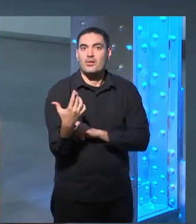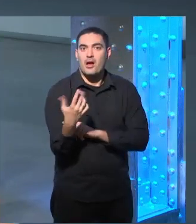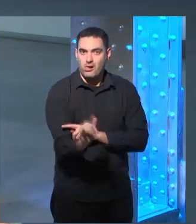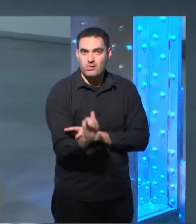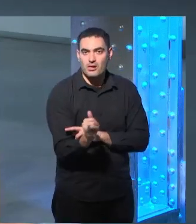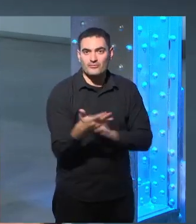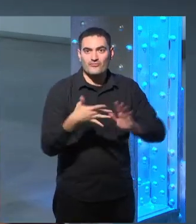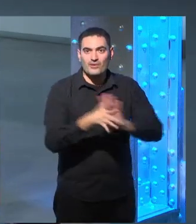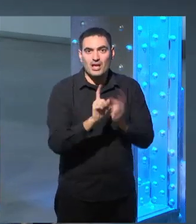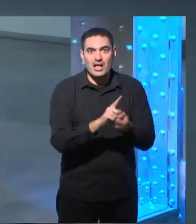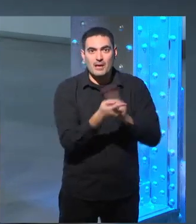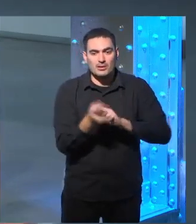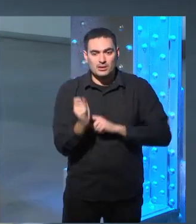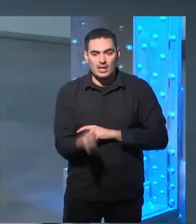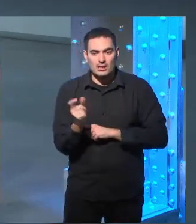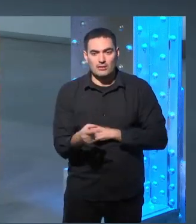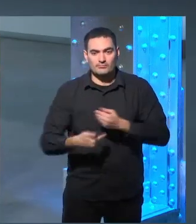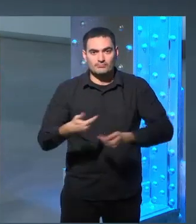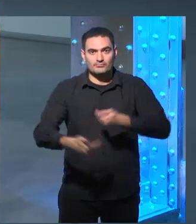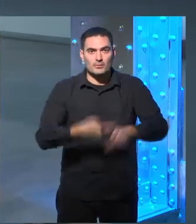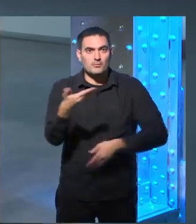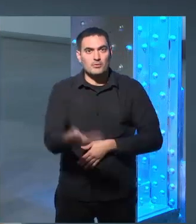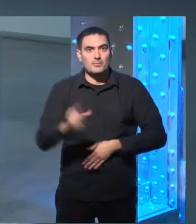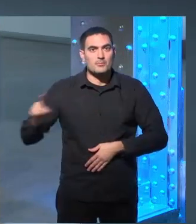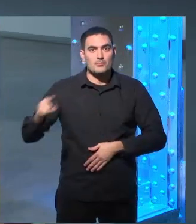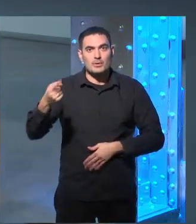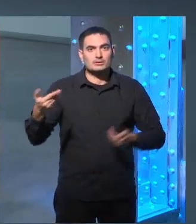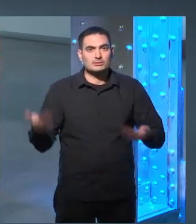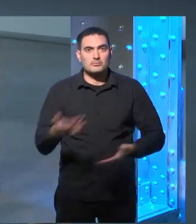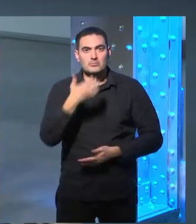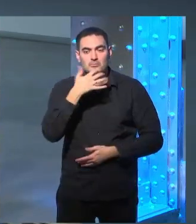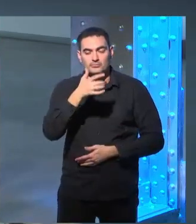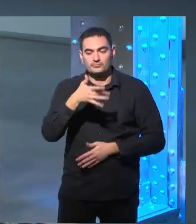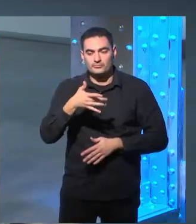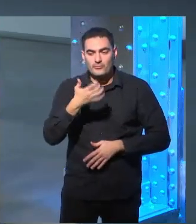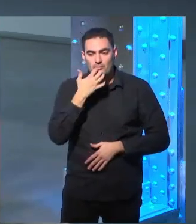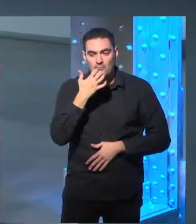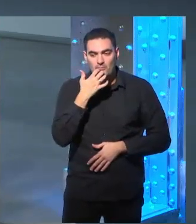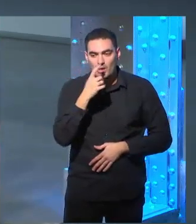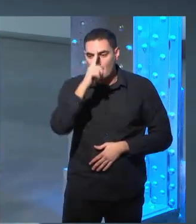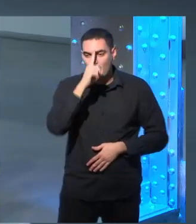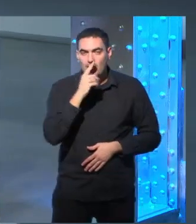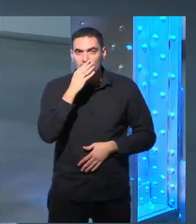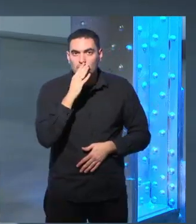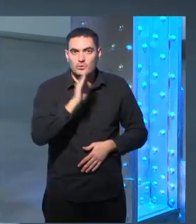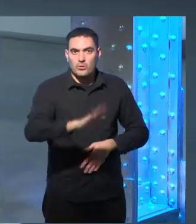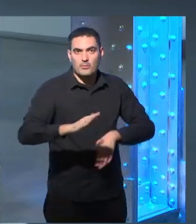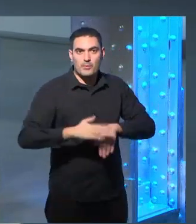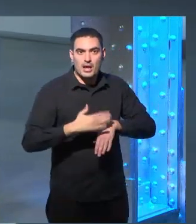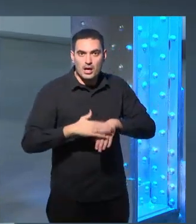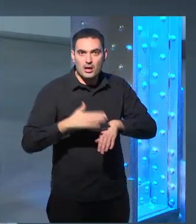about is that there is going to be a change, and change is going to be constant, permanent. And what is important is to have